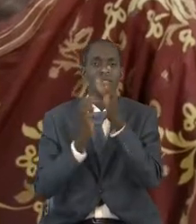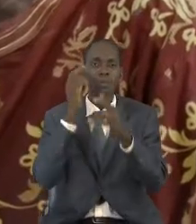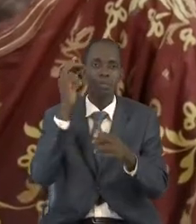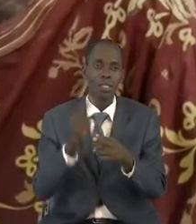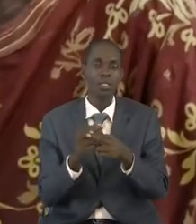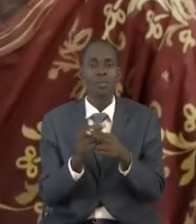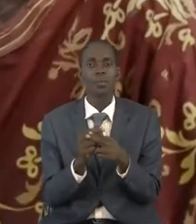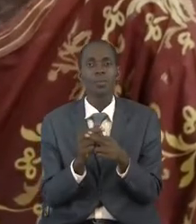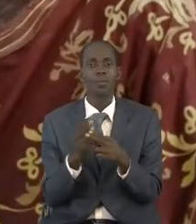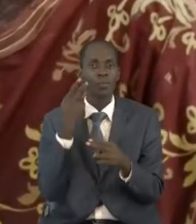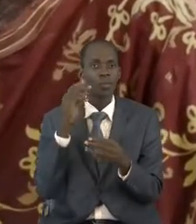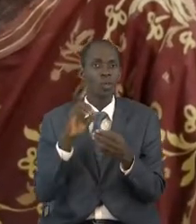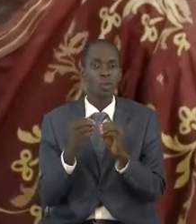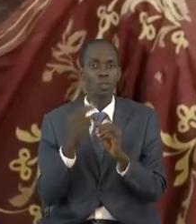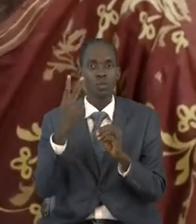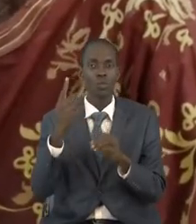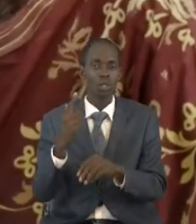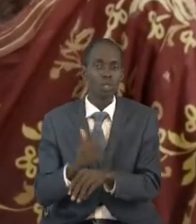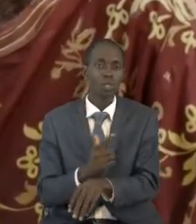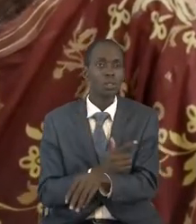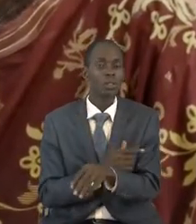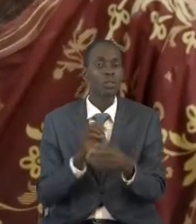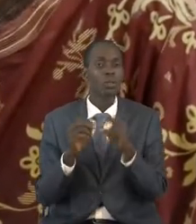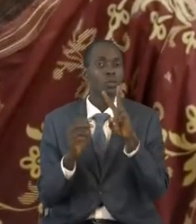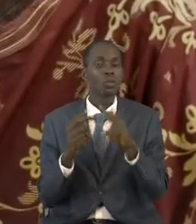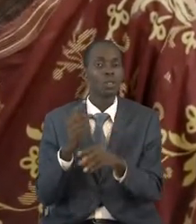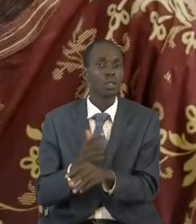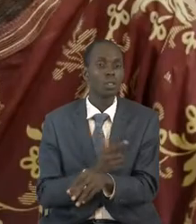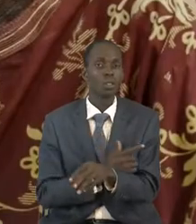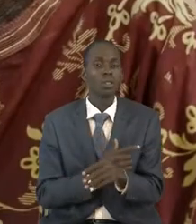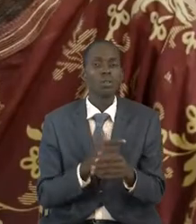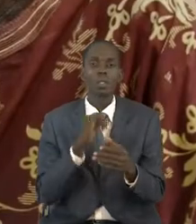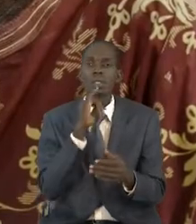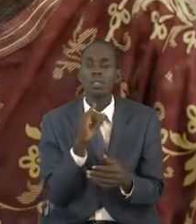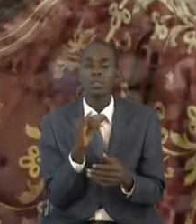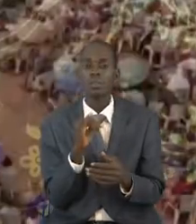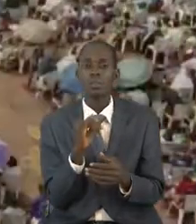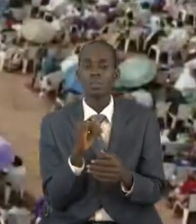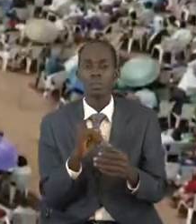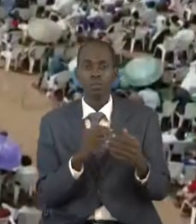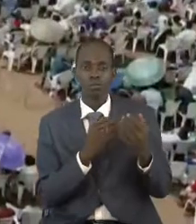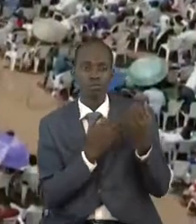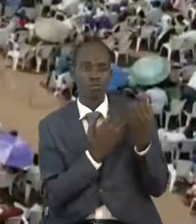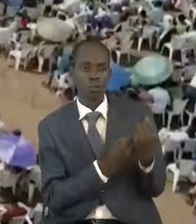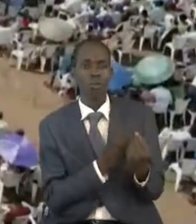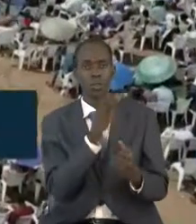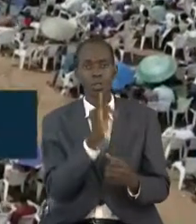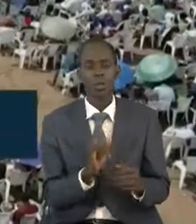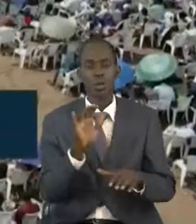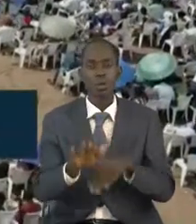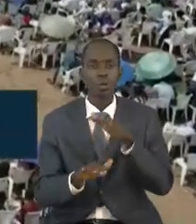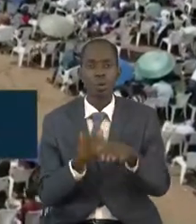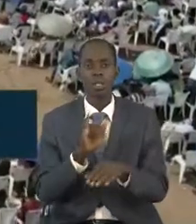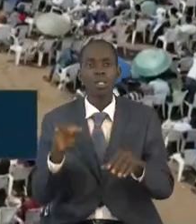Look at number two here. Number two here is courageously walking in the